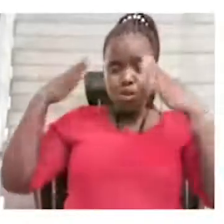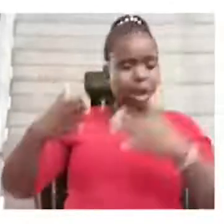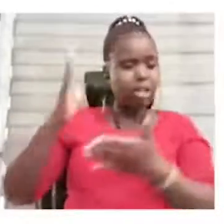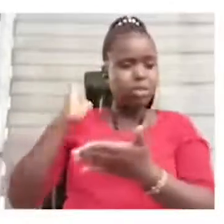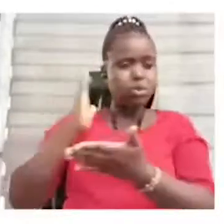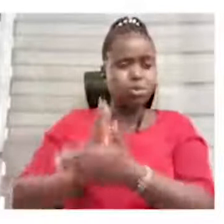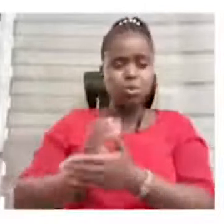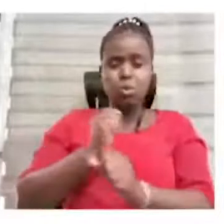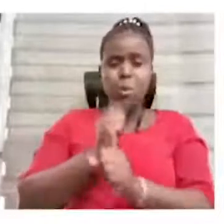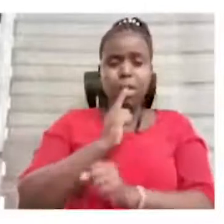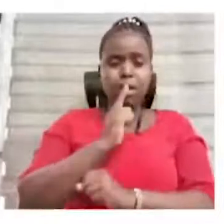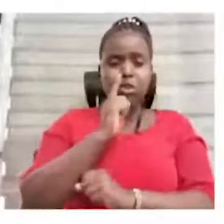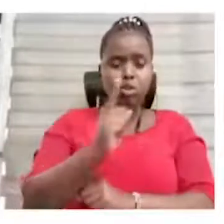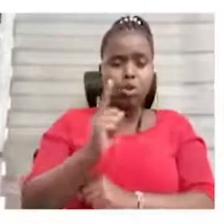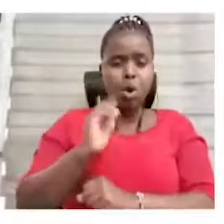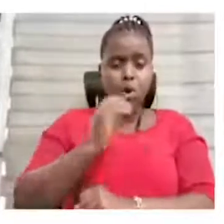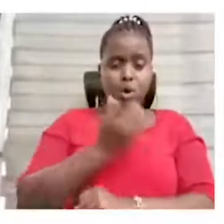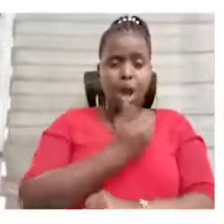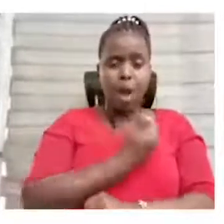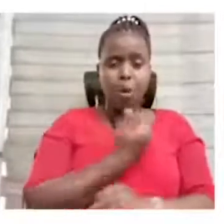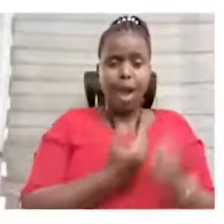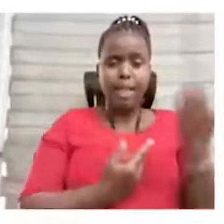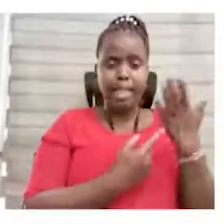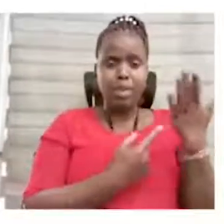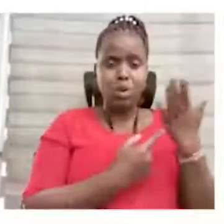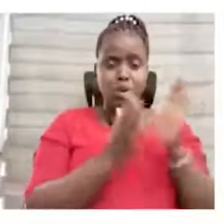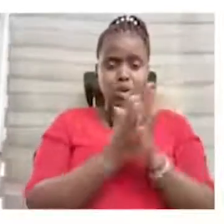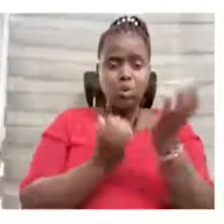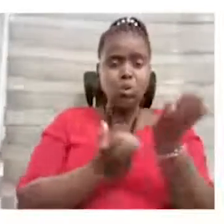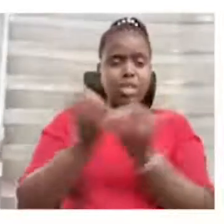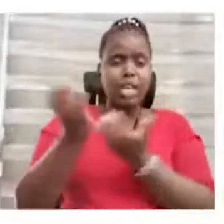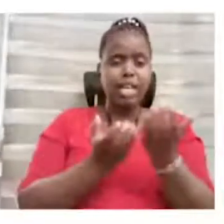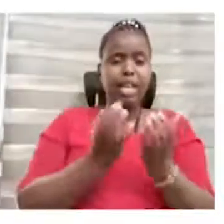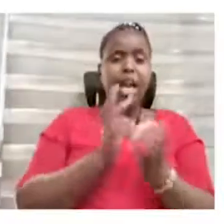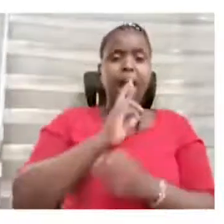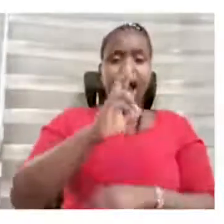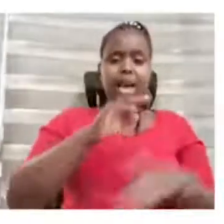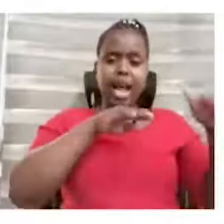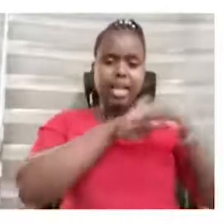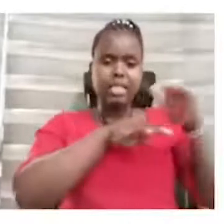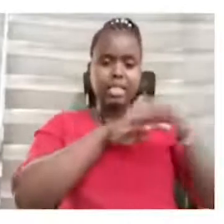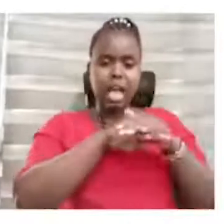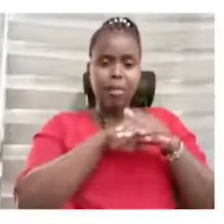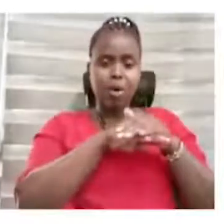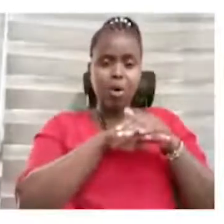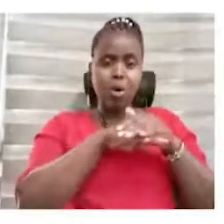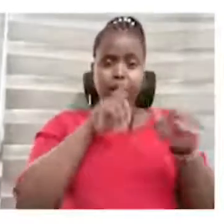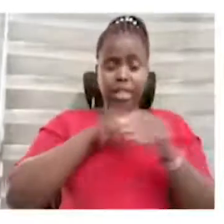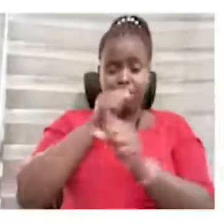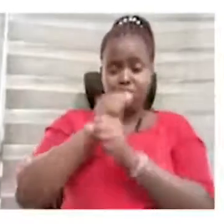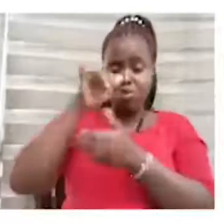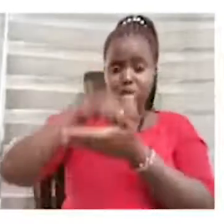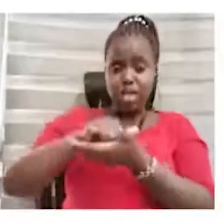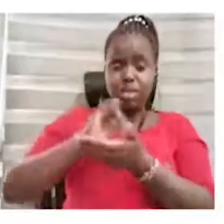ensuring that our technology and services are accessible for these segments. By doing this, we ensure